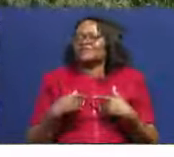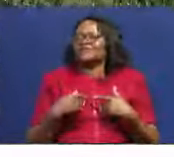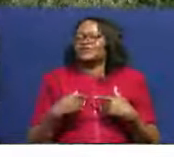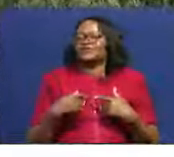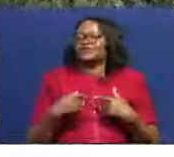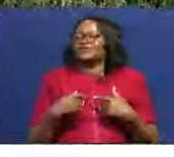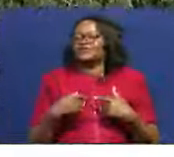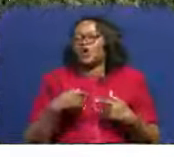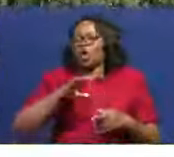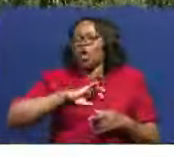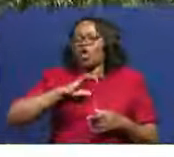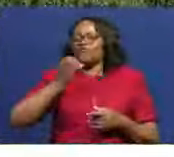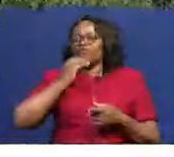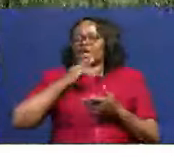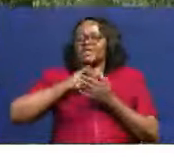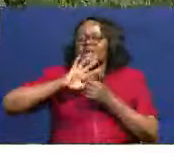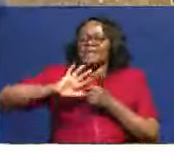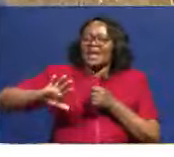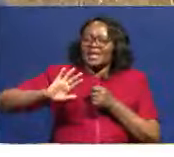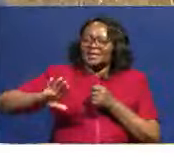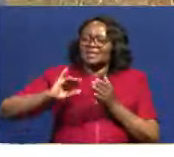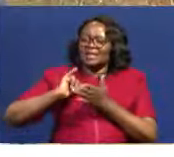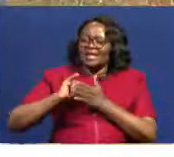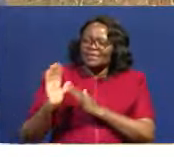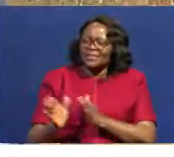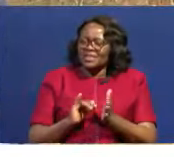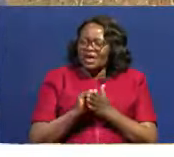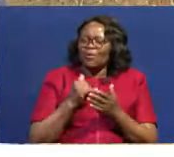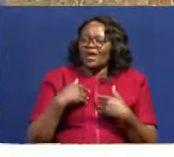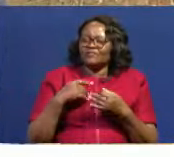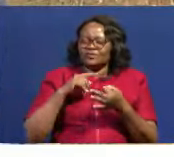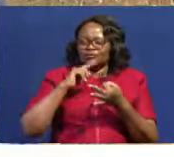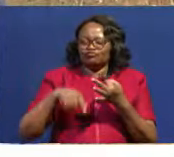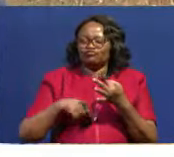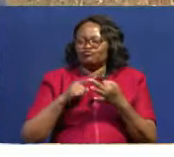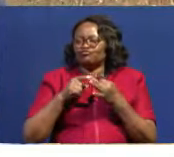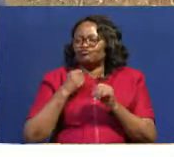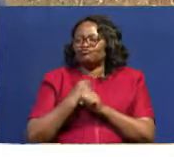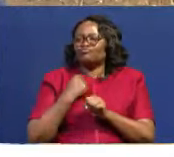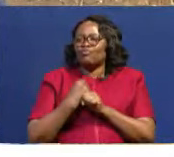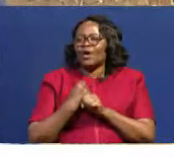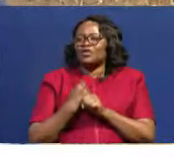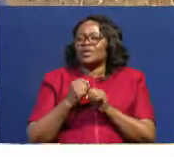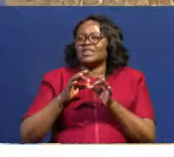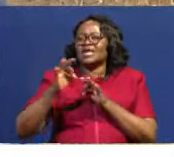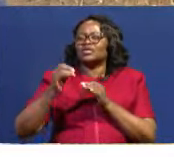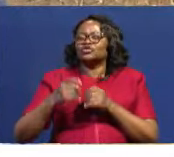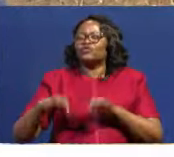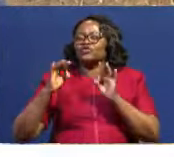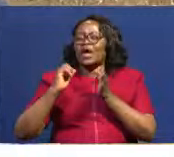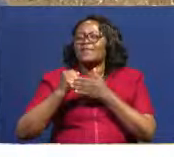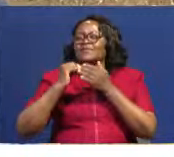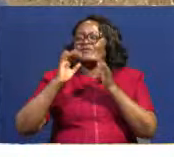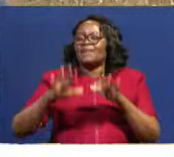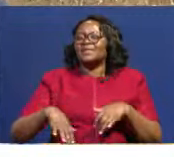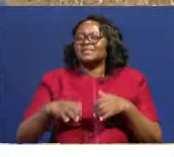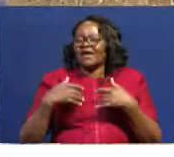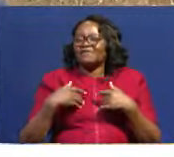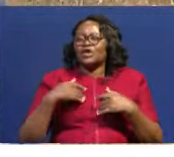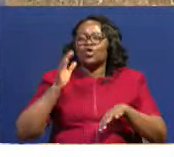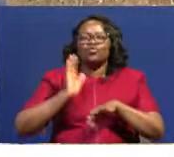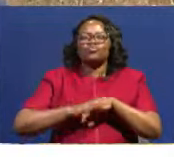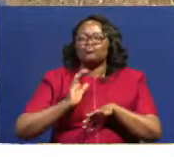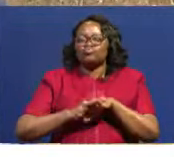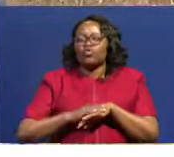their own food, but also have a surplus. That's the plan that we are working. Then we're also working with the extension officers to help the farmers come with a good